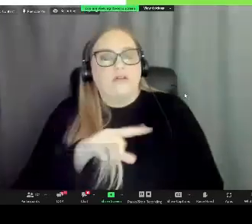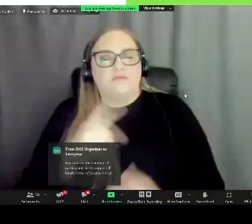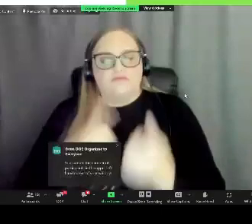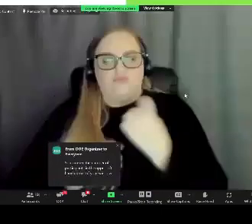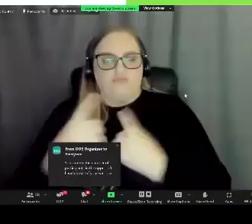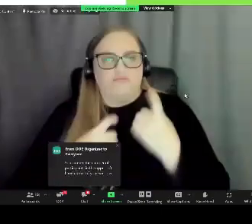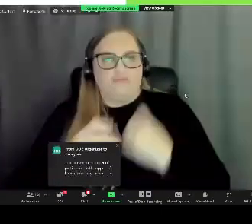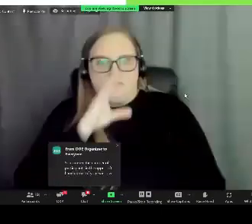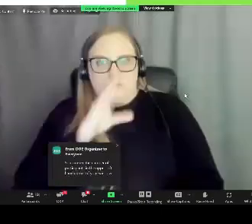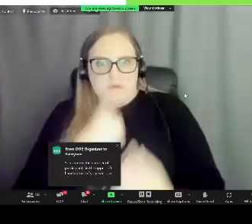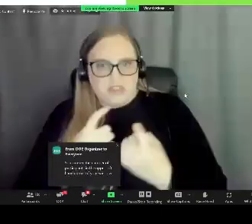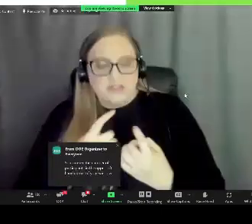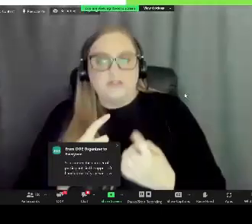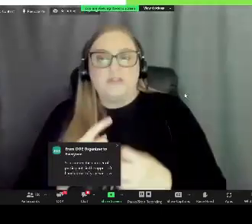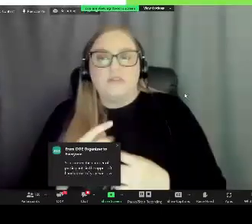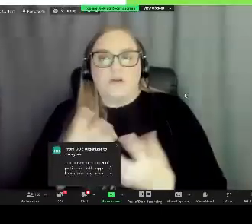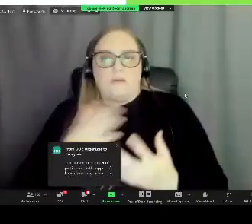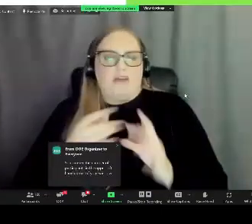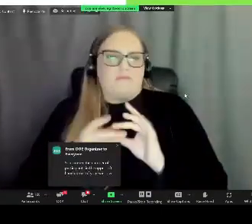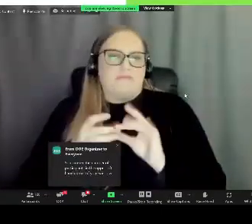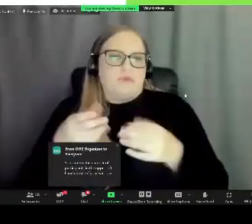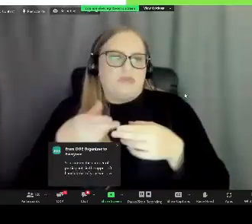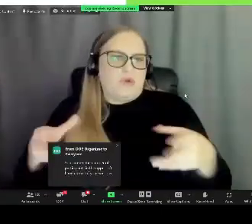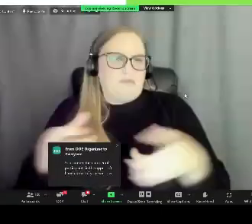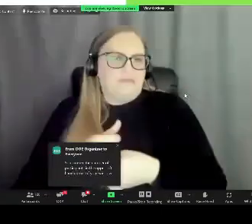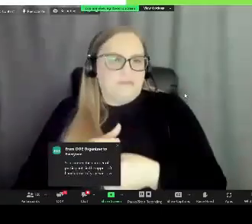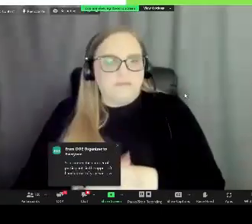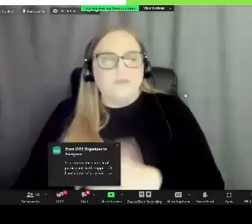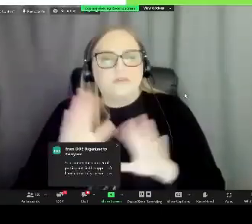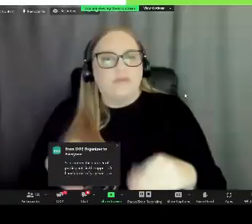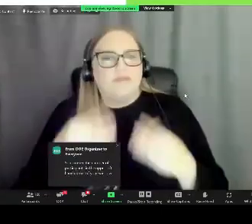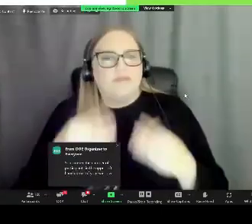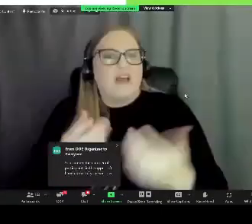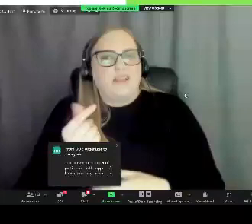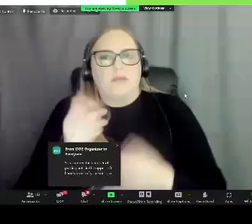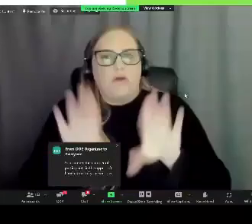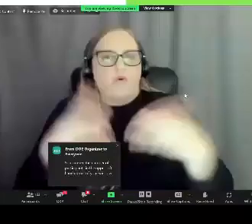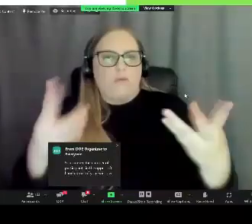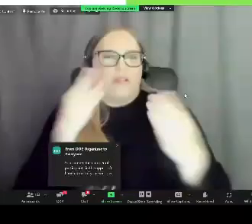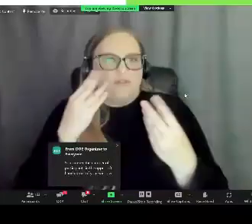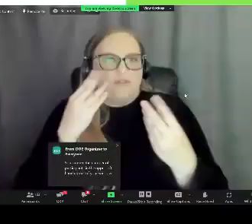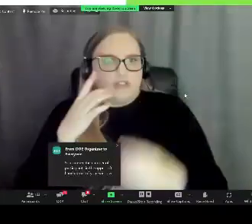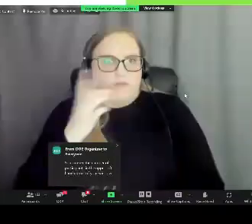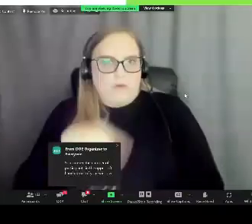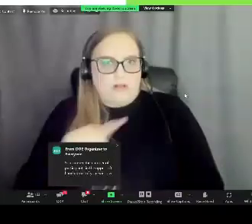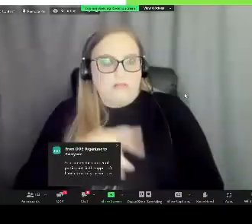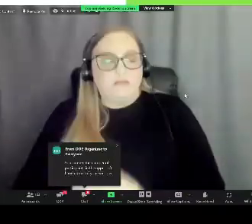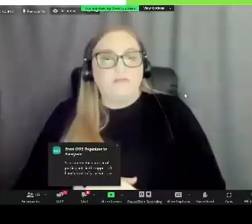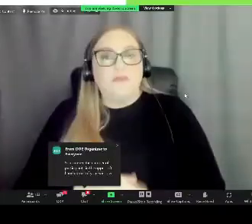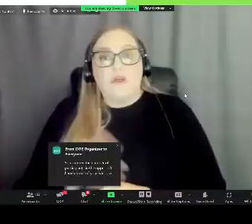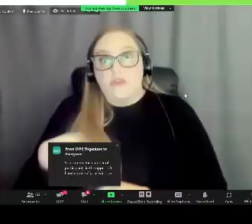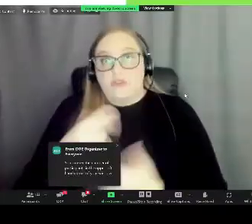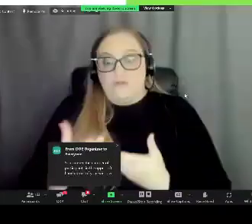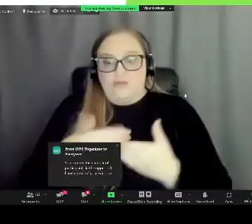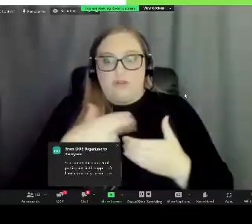So I want to keep my remarks pretty short and just provide a little bit of opening information for you. For those of you who may be joining us for the